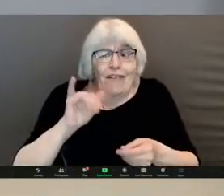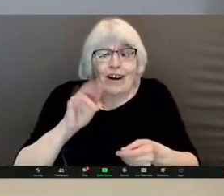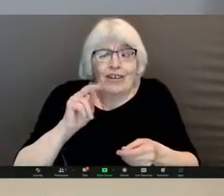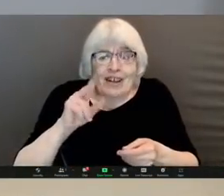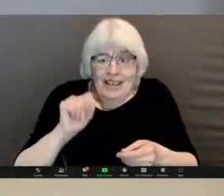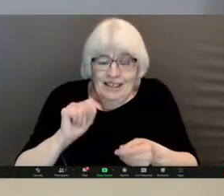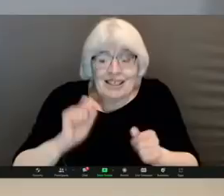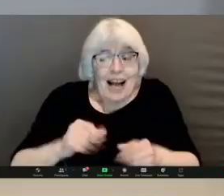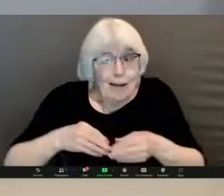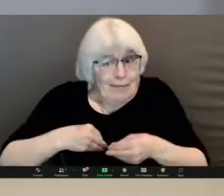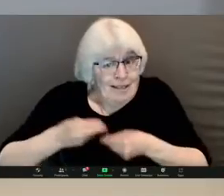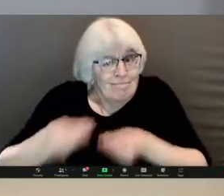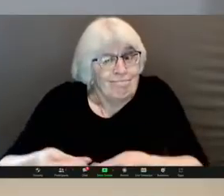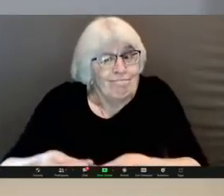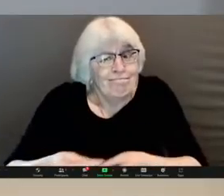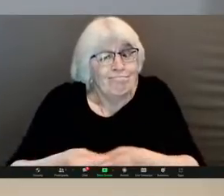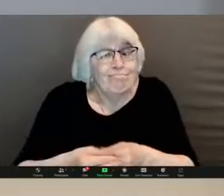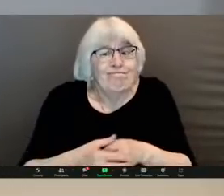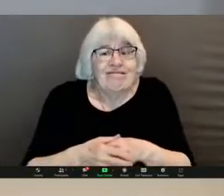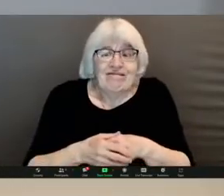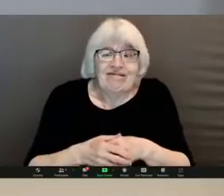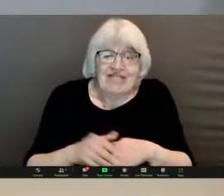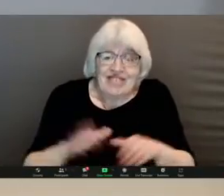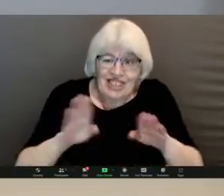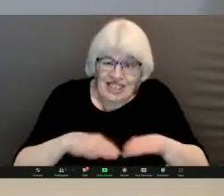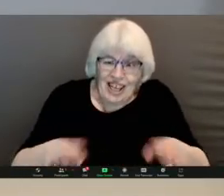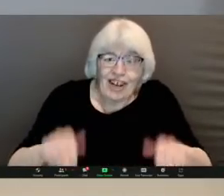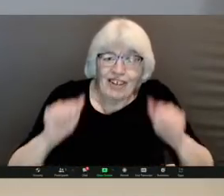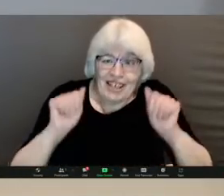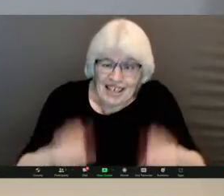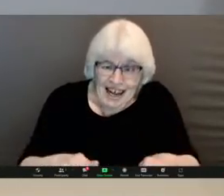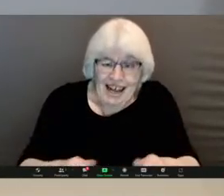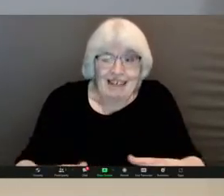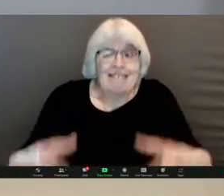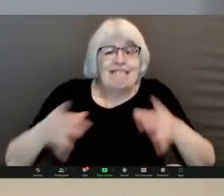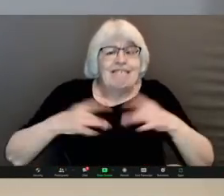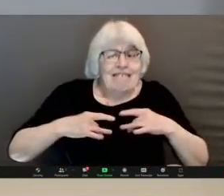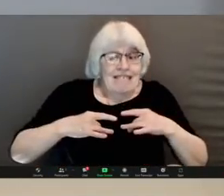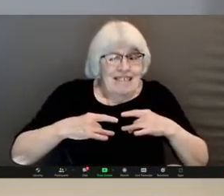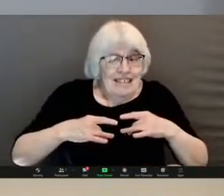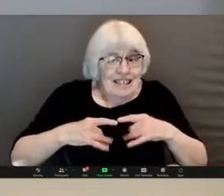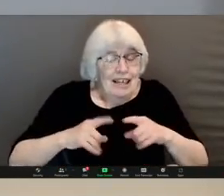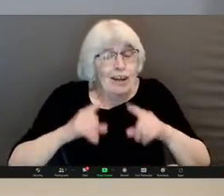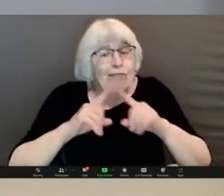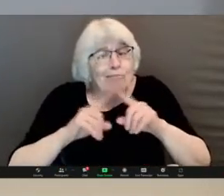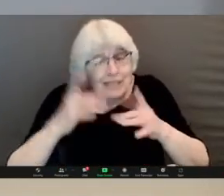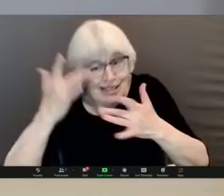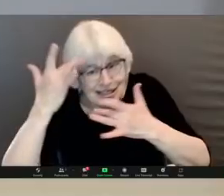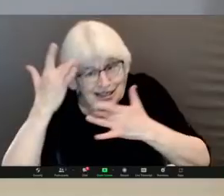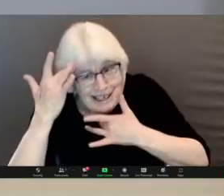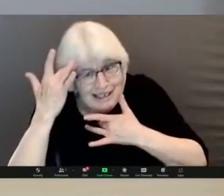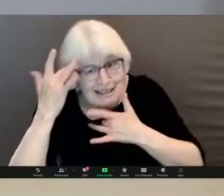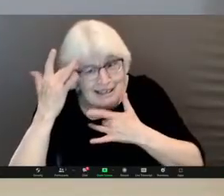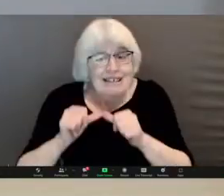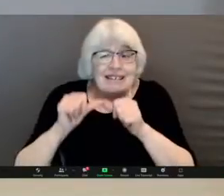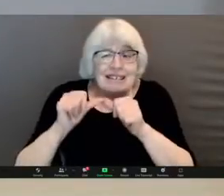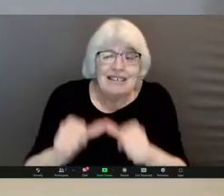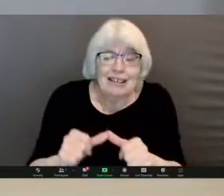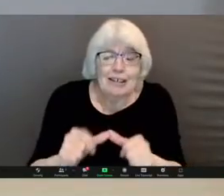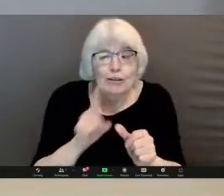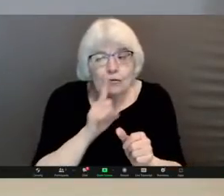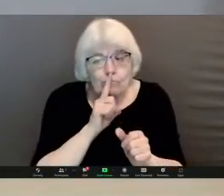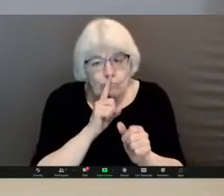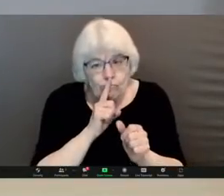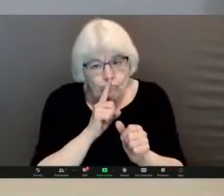prolonged illness in children. Children who get COVID-19 can also experience symptoms of post-COVID condition or long